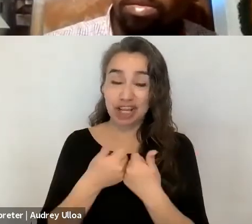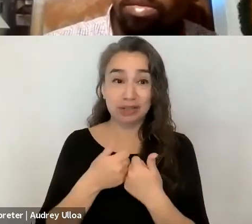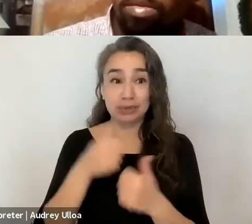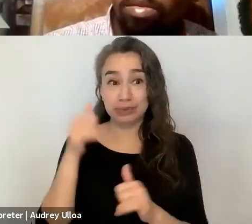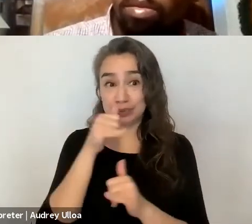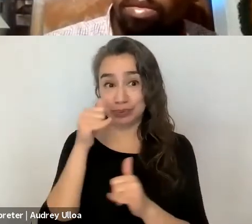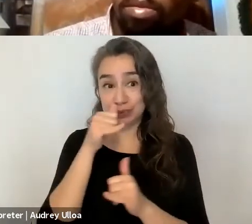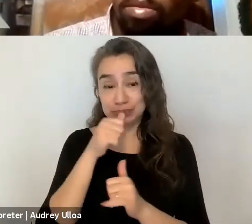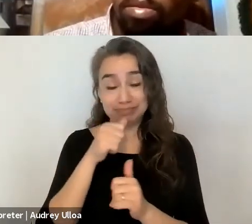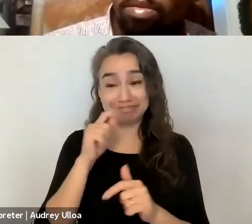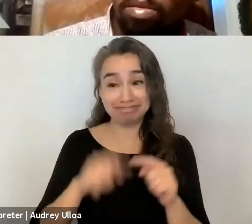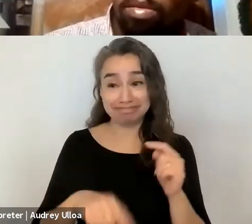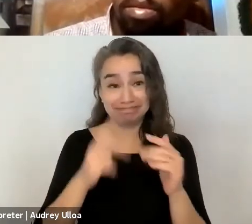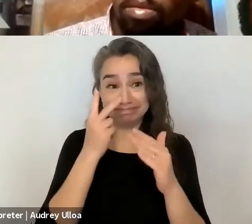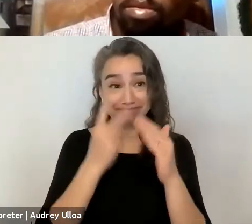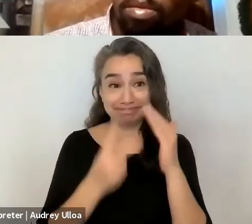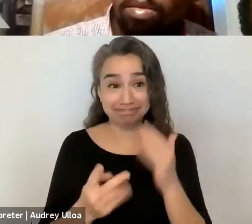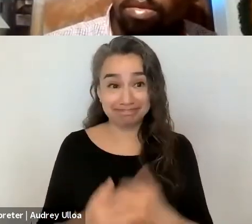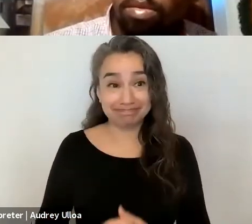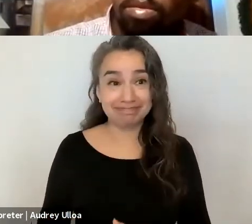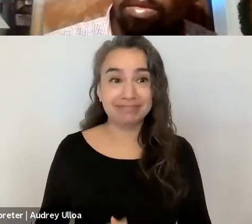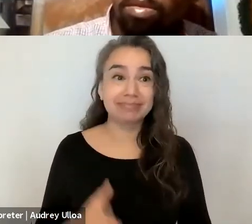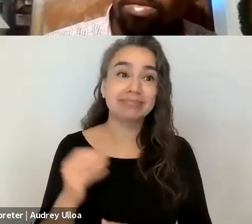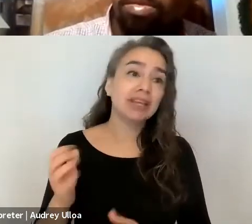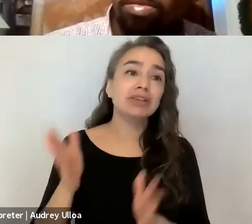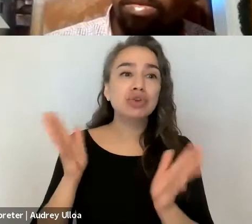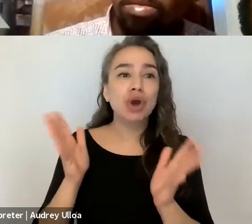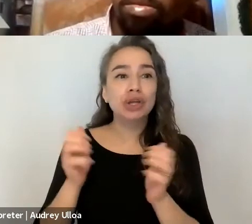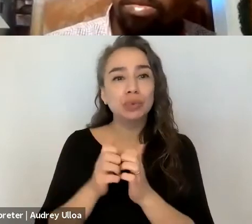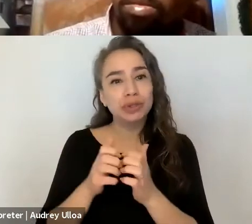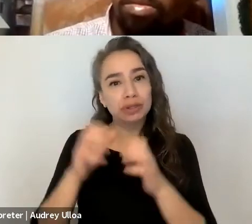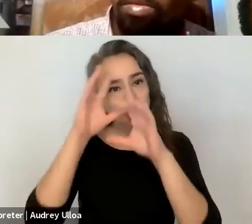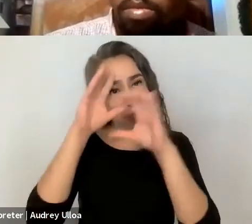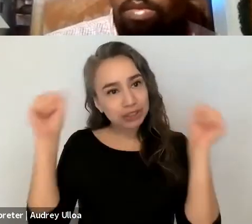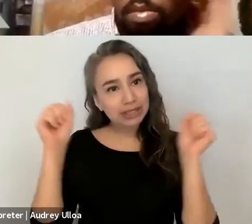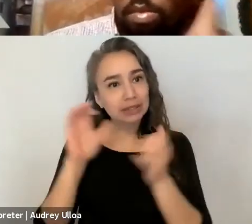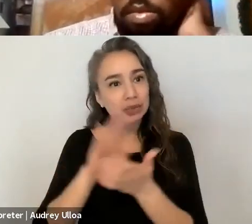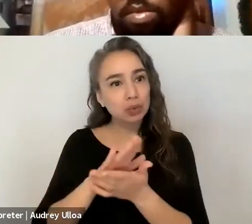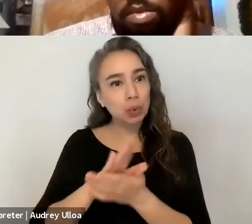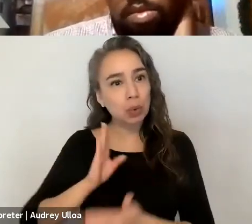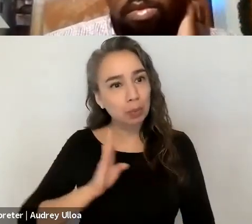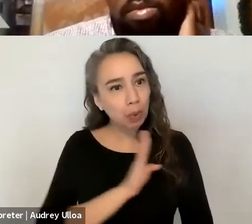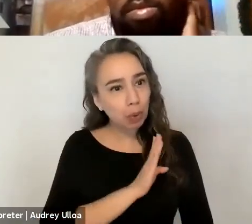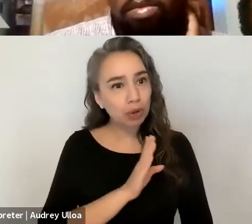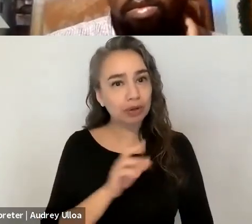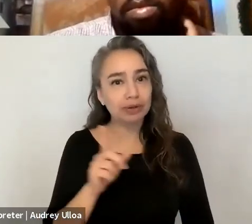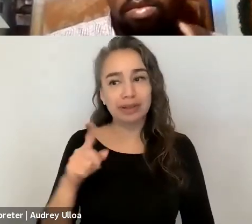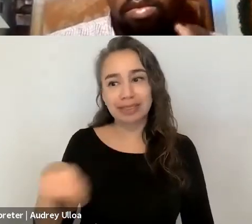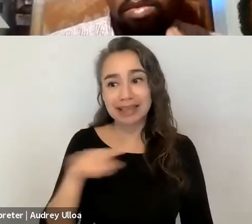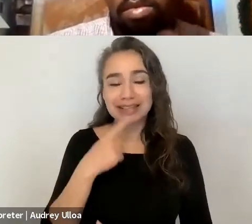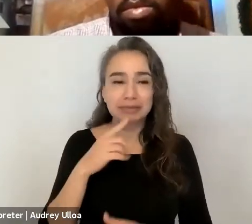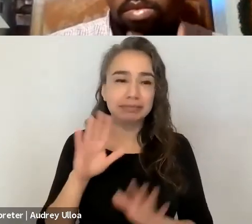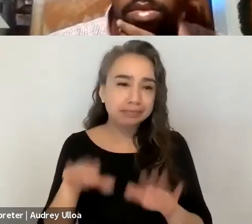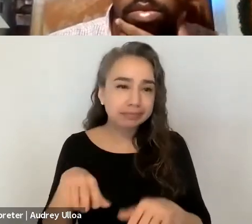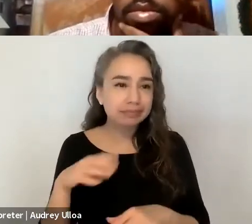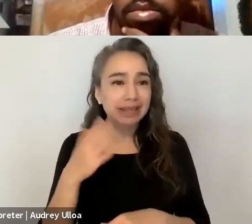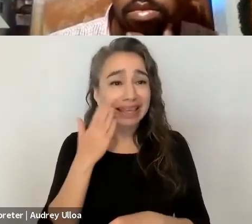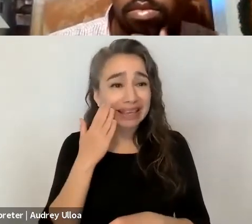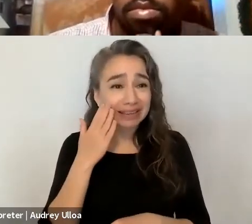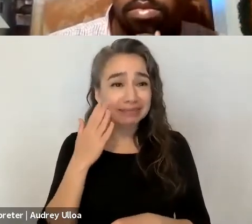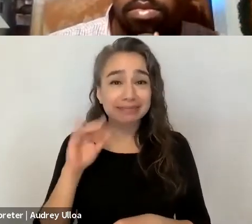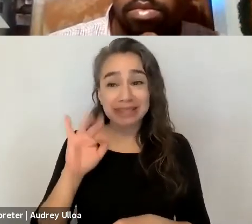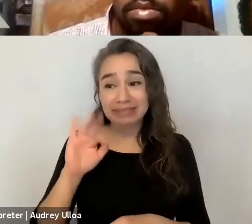then even, talking with the superintendent and talking with the school board, they said, they're like, if this would have happened, in